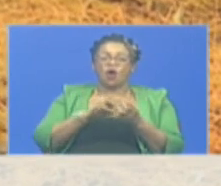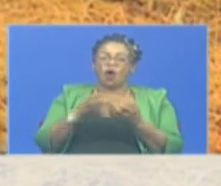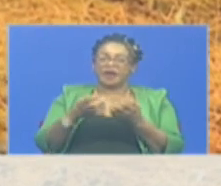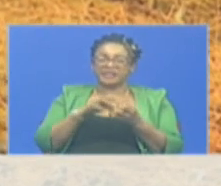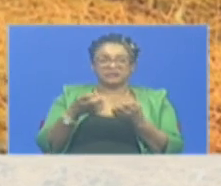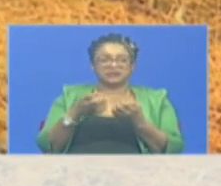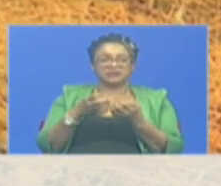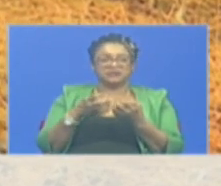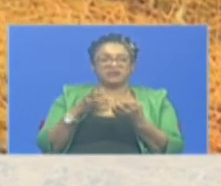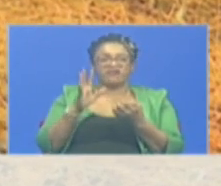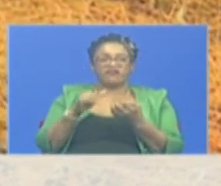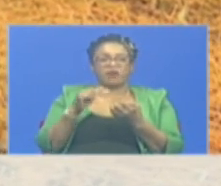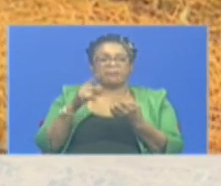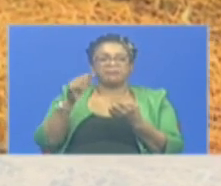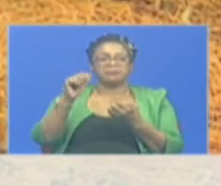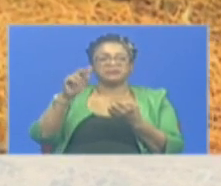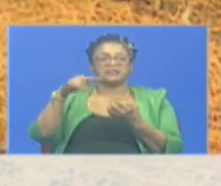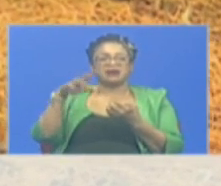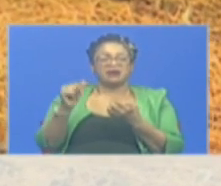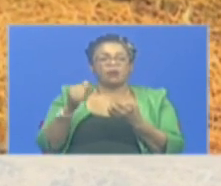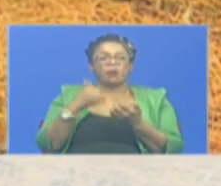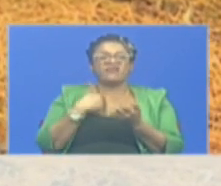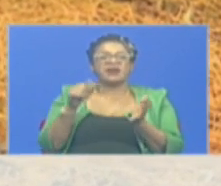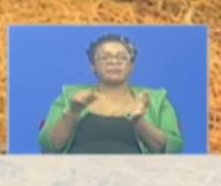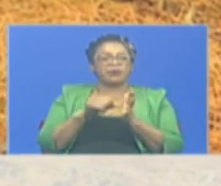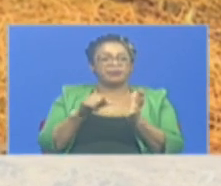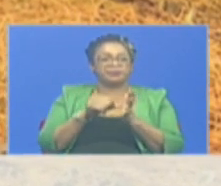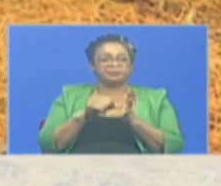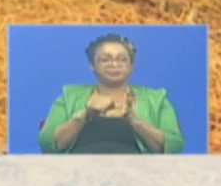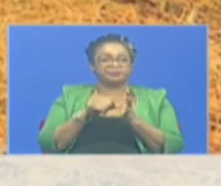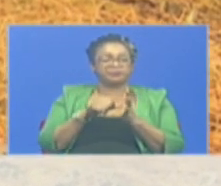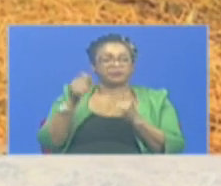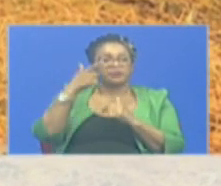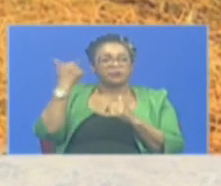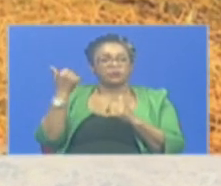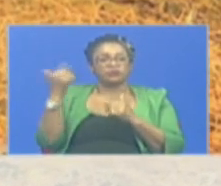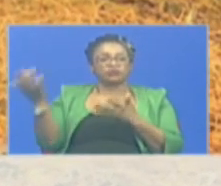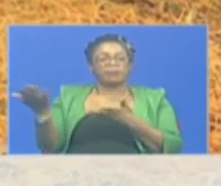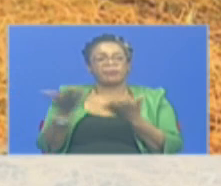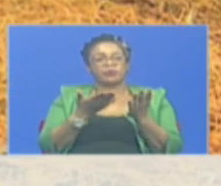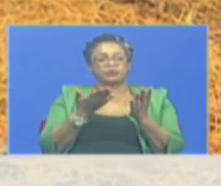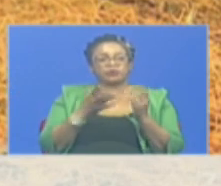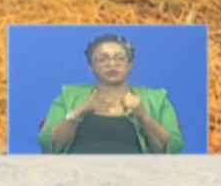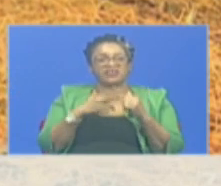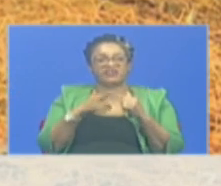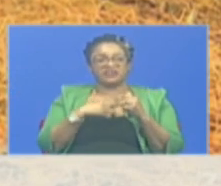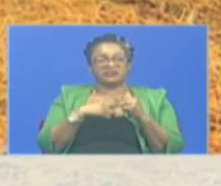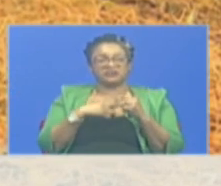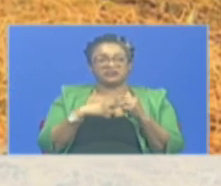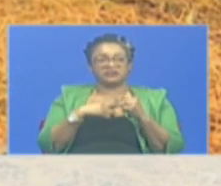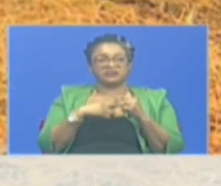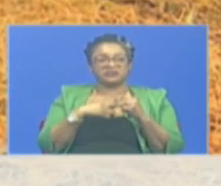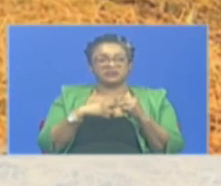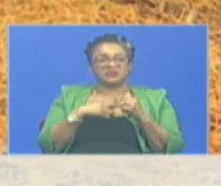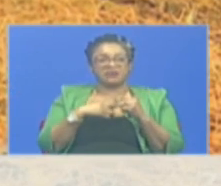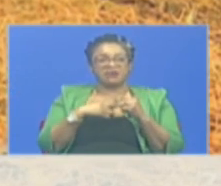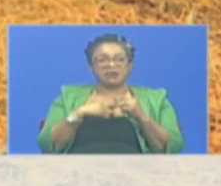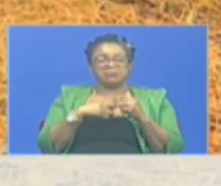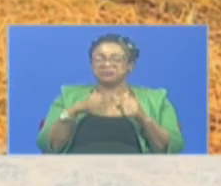tarehe 7 tumekuwa na shida kubwa sana. Malaki ilo mzigo ilikuja tarehe 7, boda ya Tarakea,